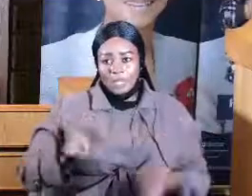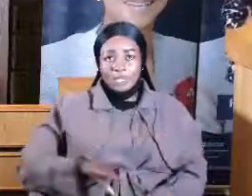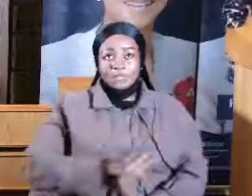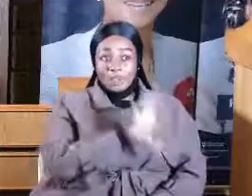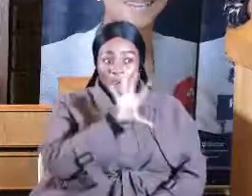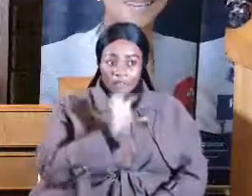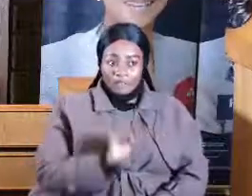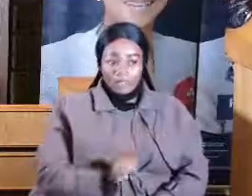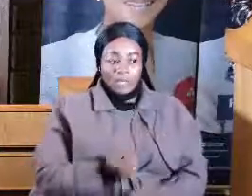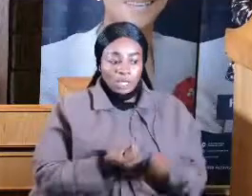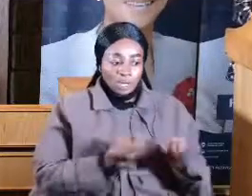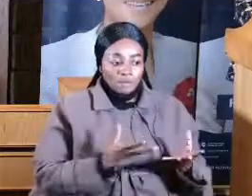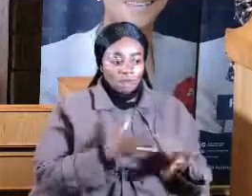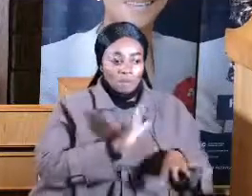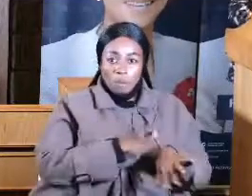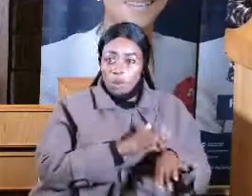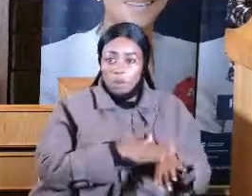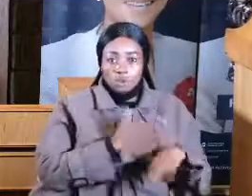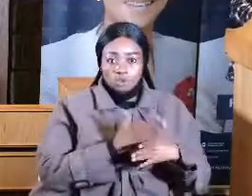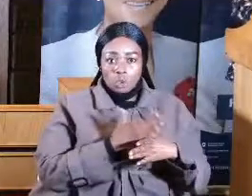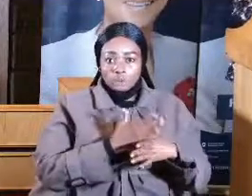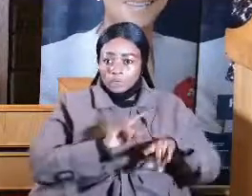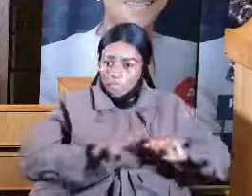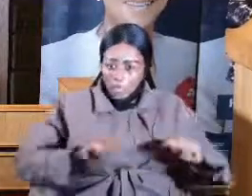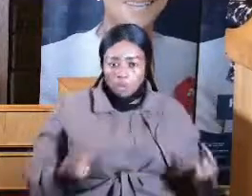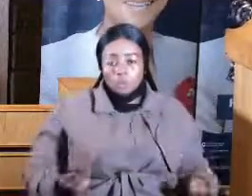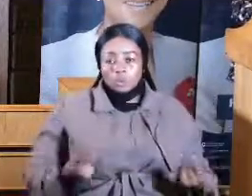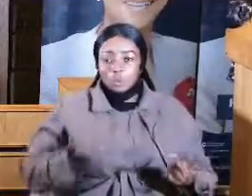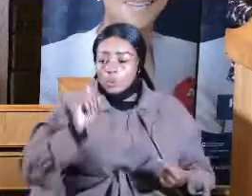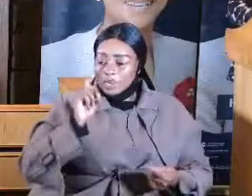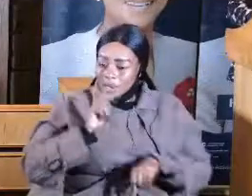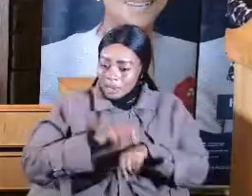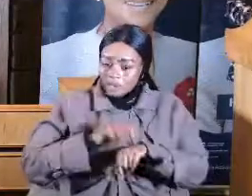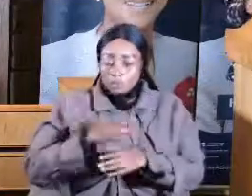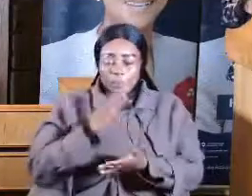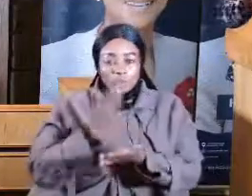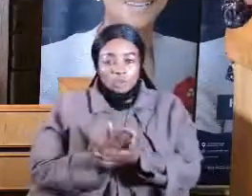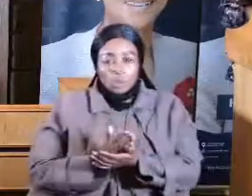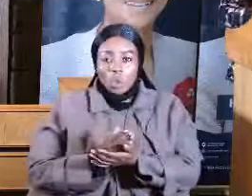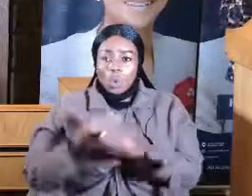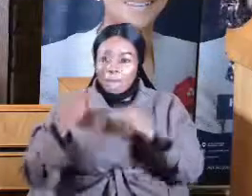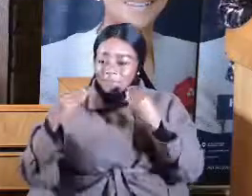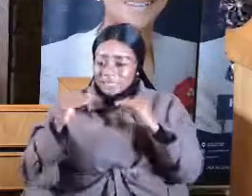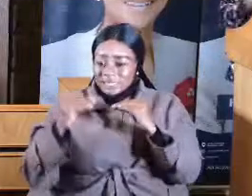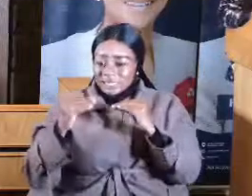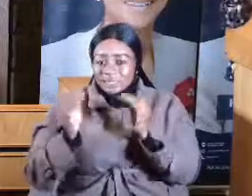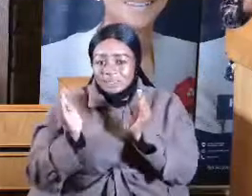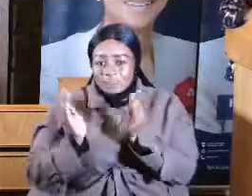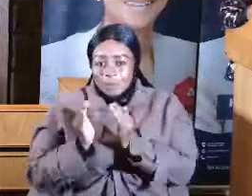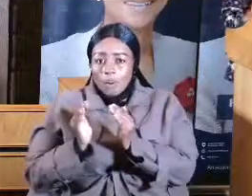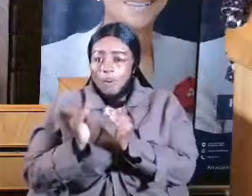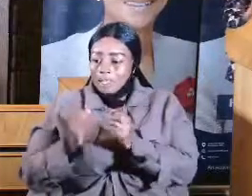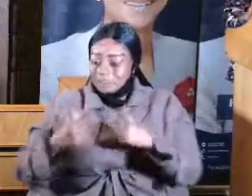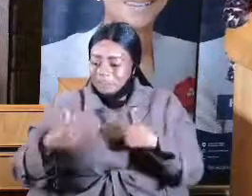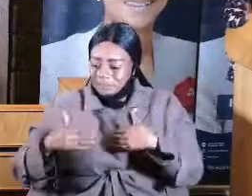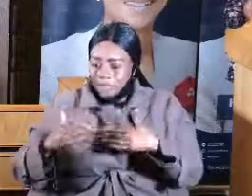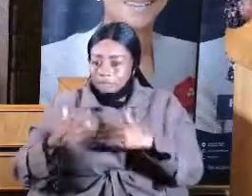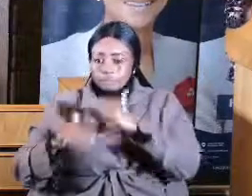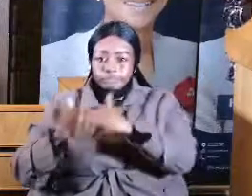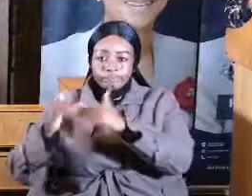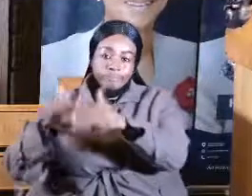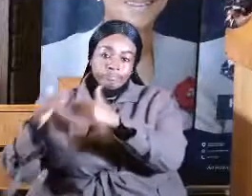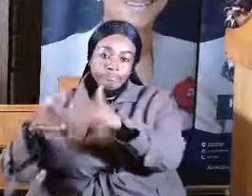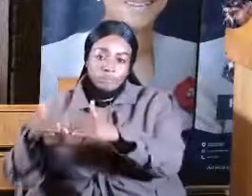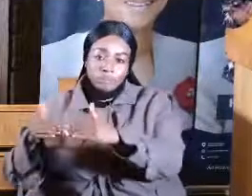enough jobs. We will need to make sure that small businesses can come up and start operating as fast as possible. And